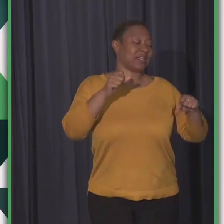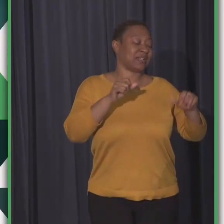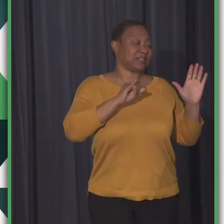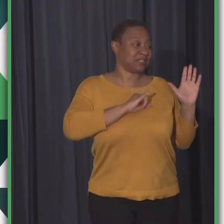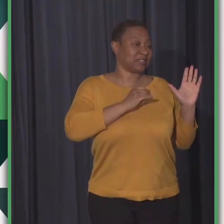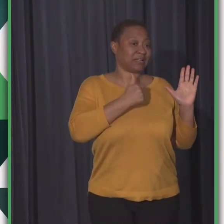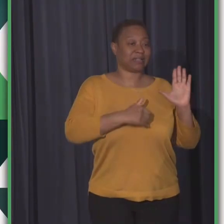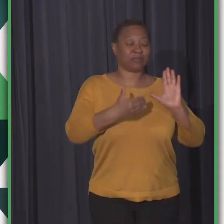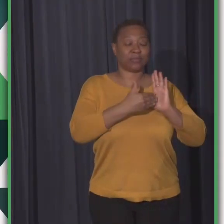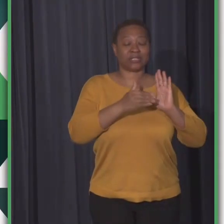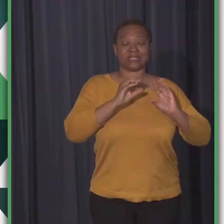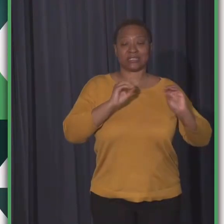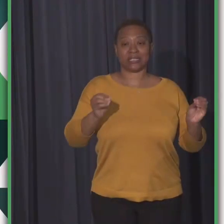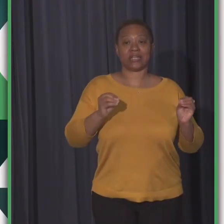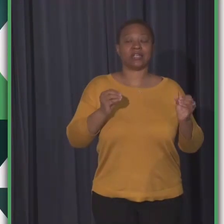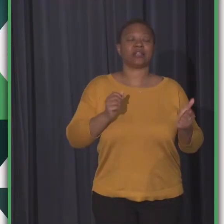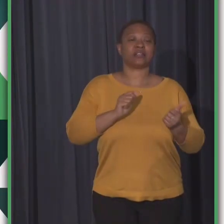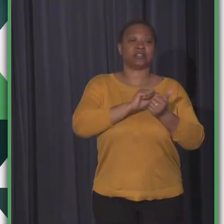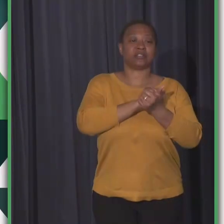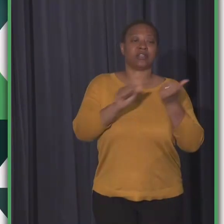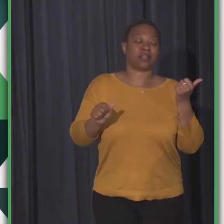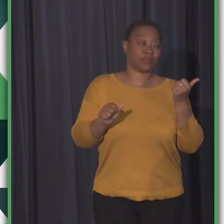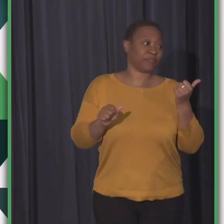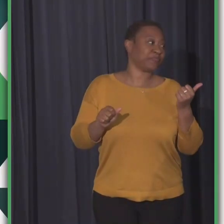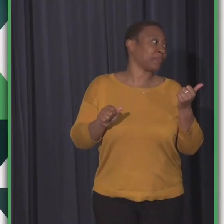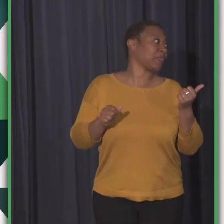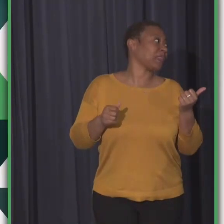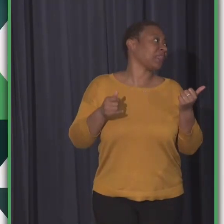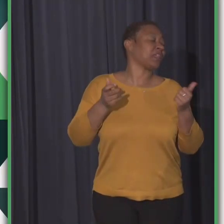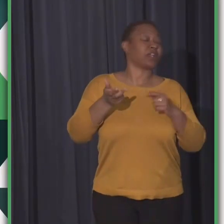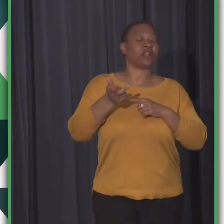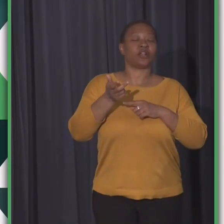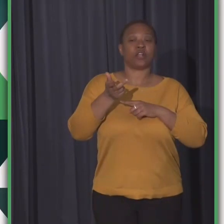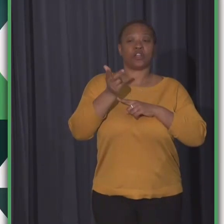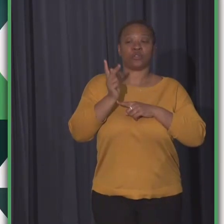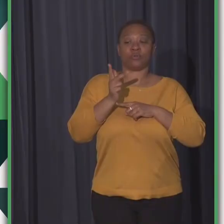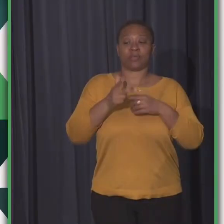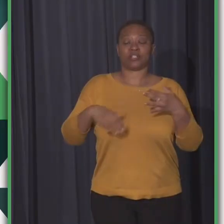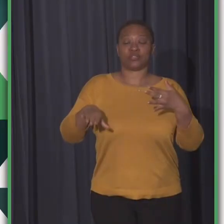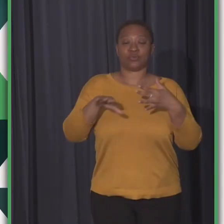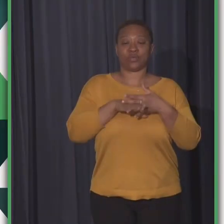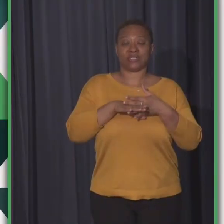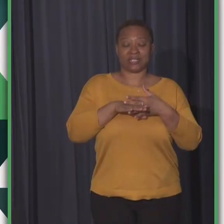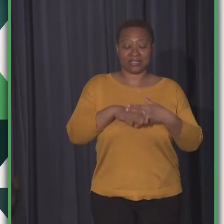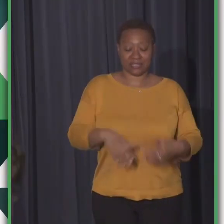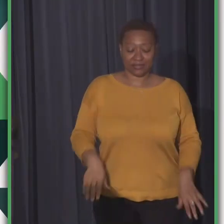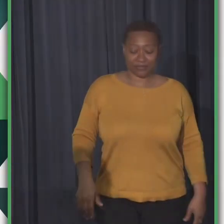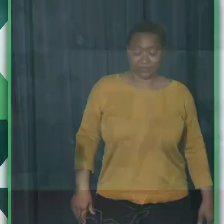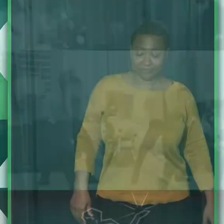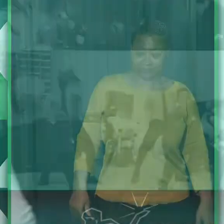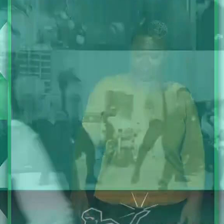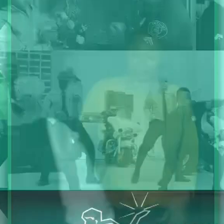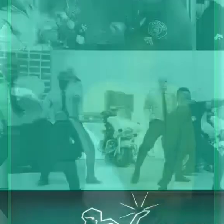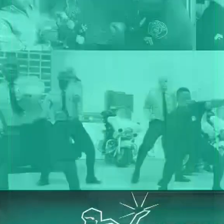Anyone opposed? The motion is carried. This is a 3-minute recess.